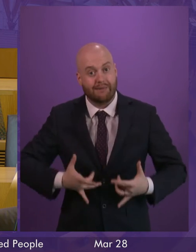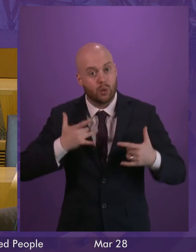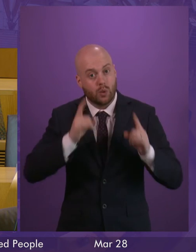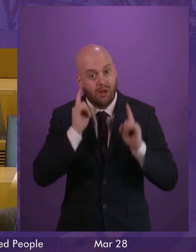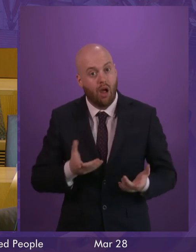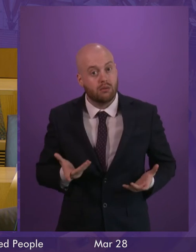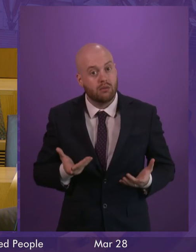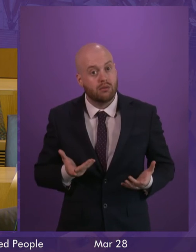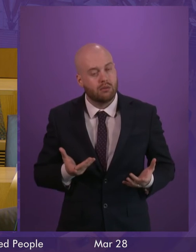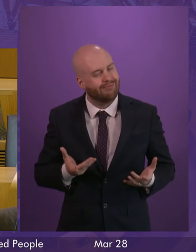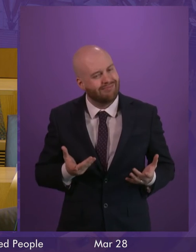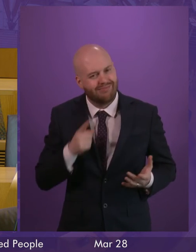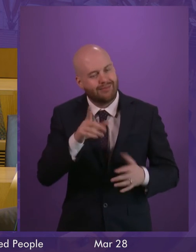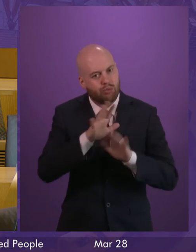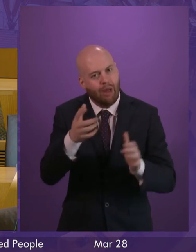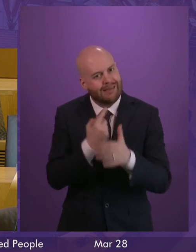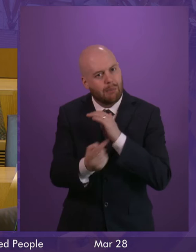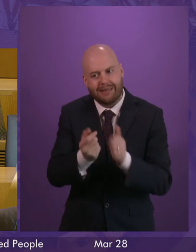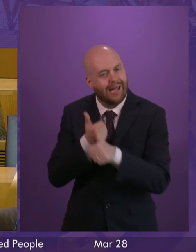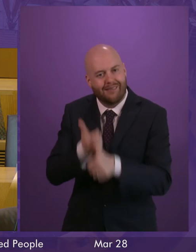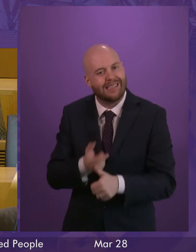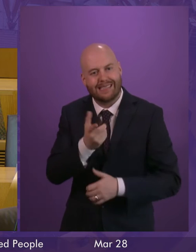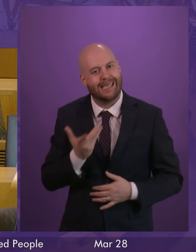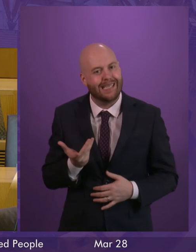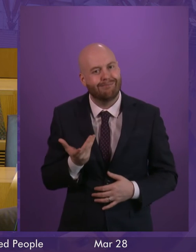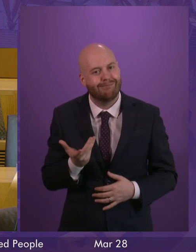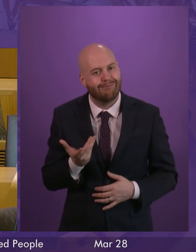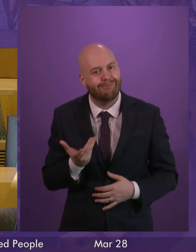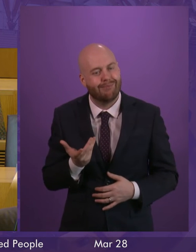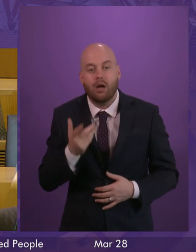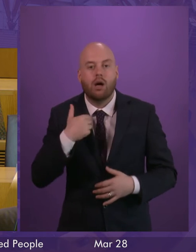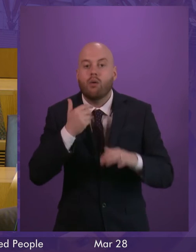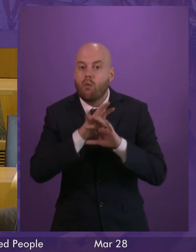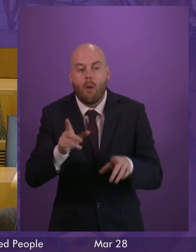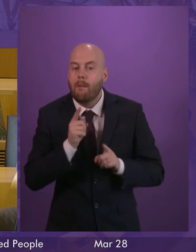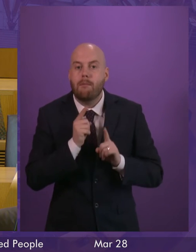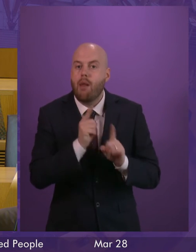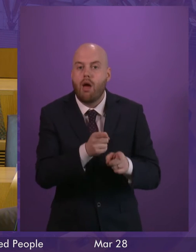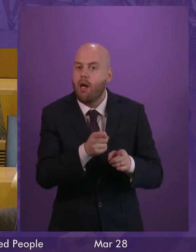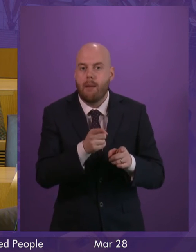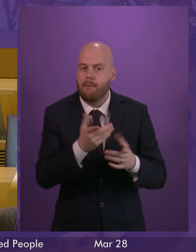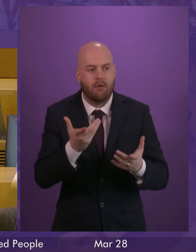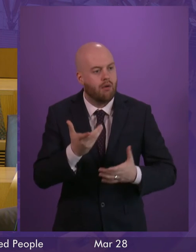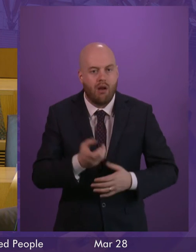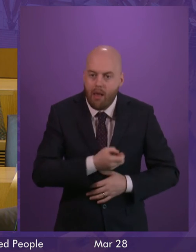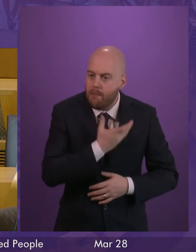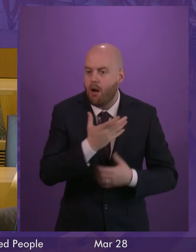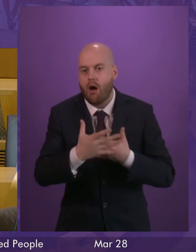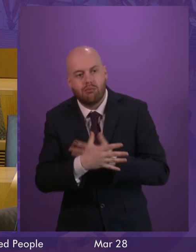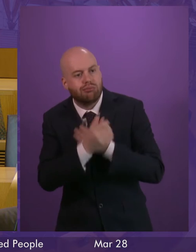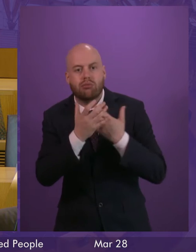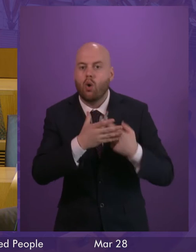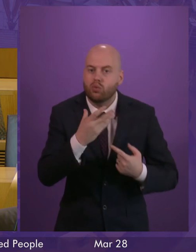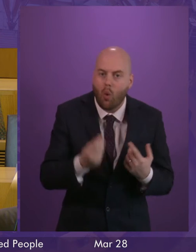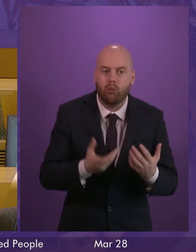advocacy. Again, I do not ascribe party political blame on this. This is just the reality that I think we have an imperative as